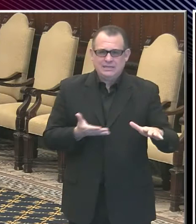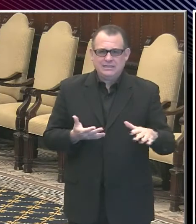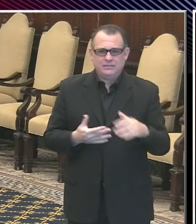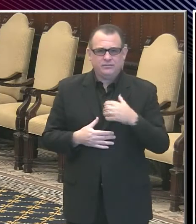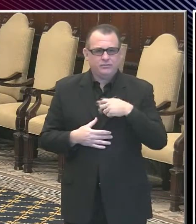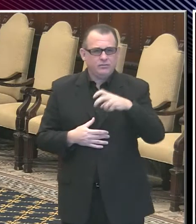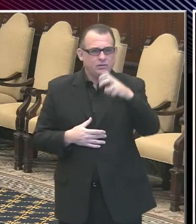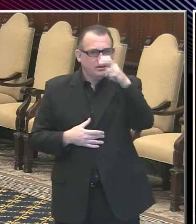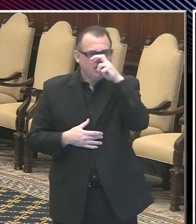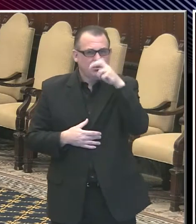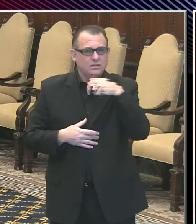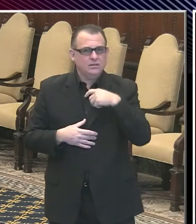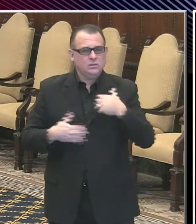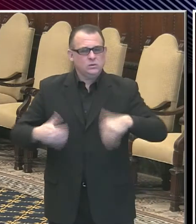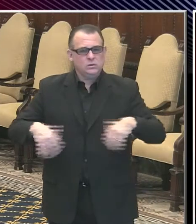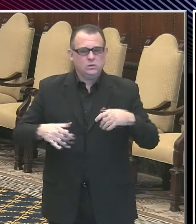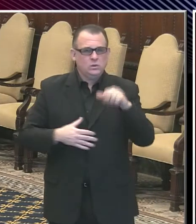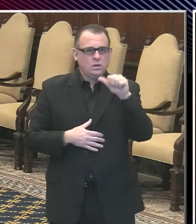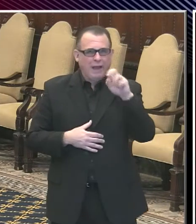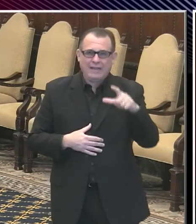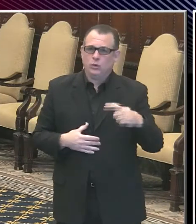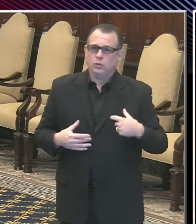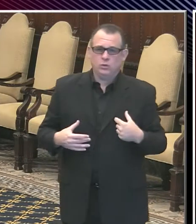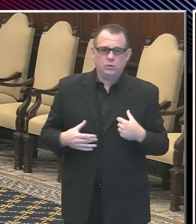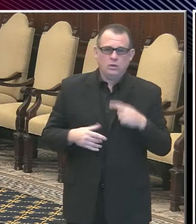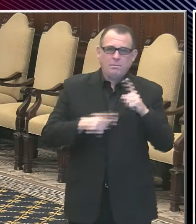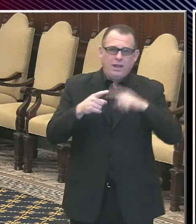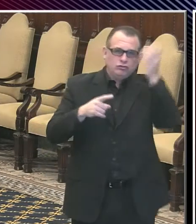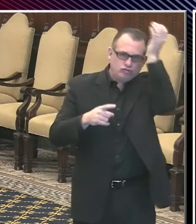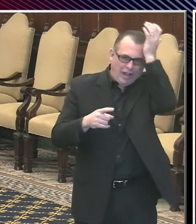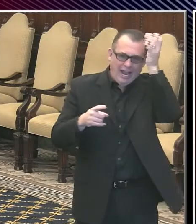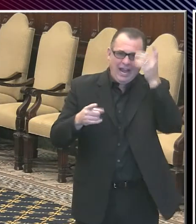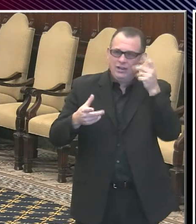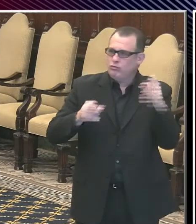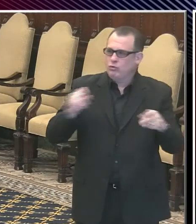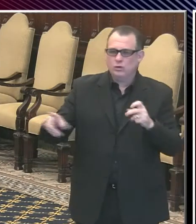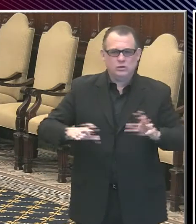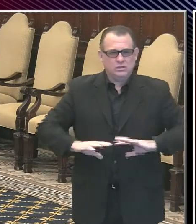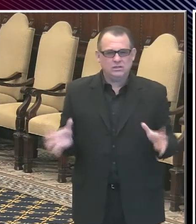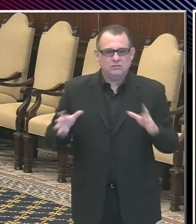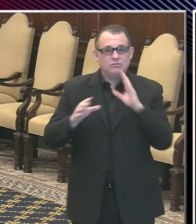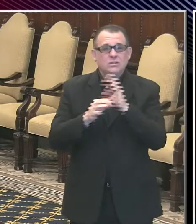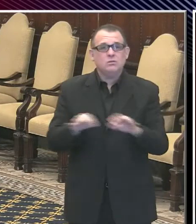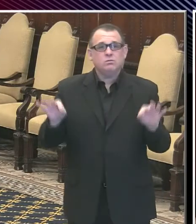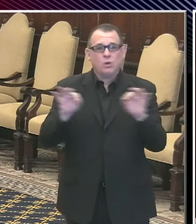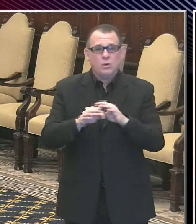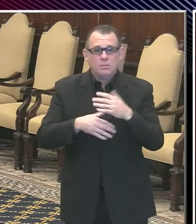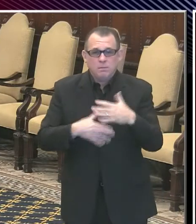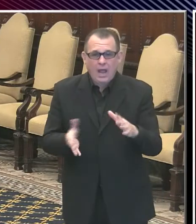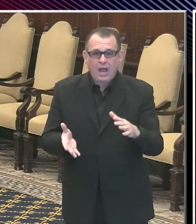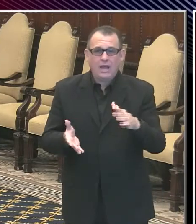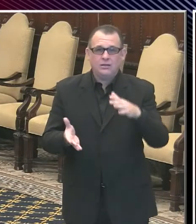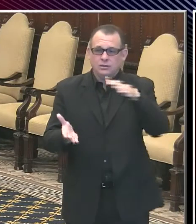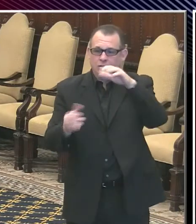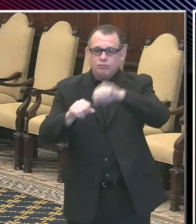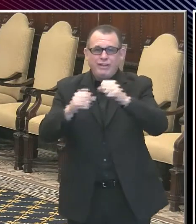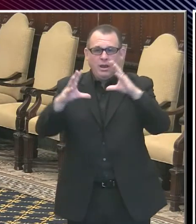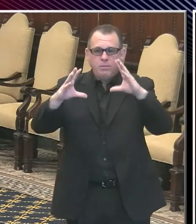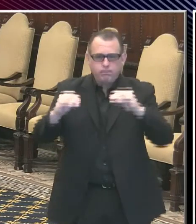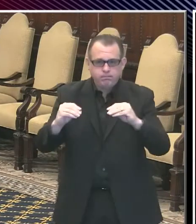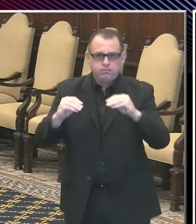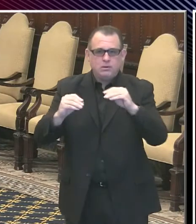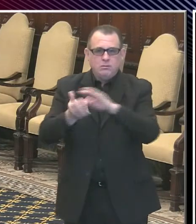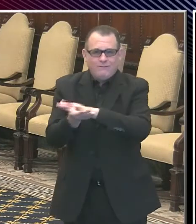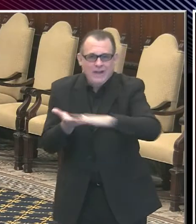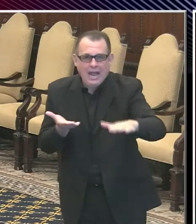putting out trash, but I make sure that our recycling secured and tied in the box securely or in the recycle